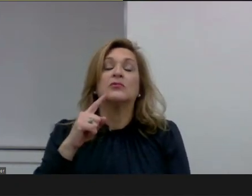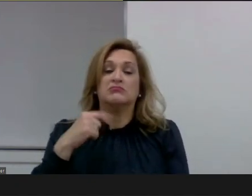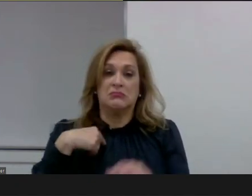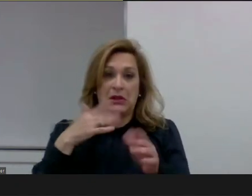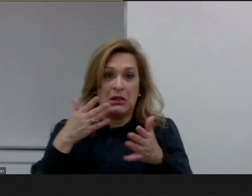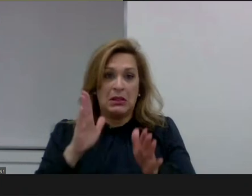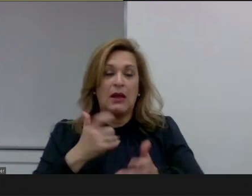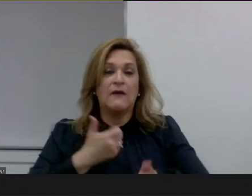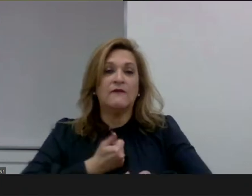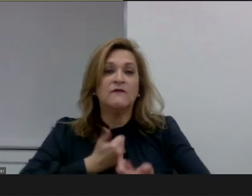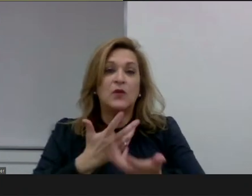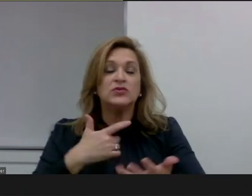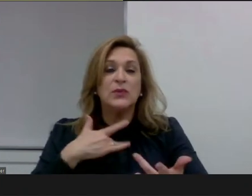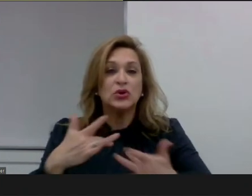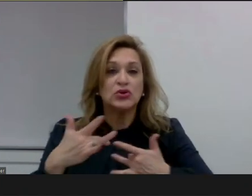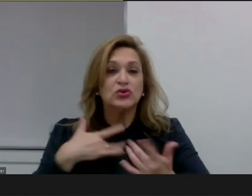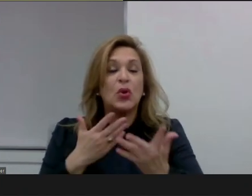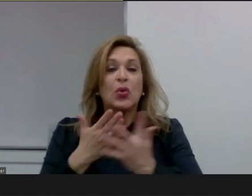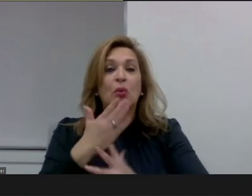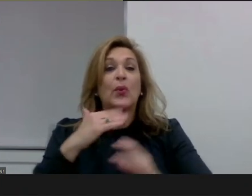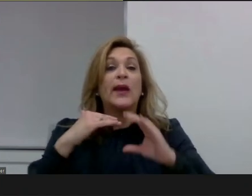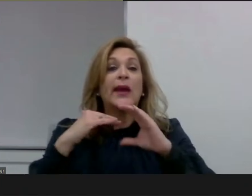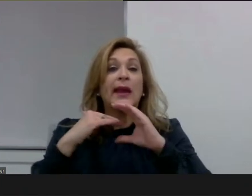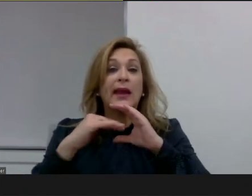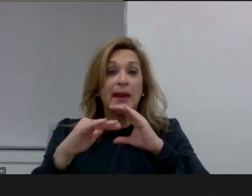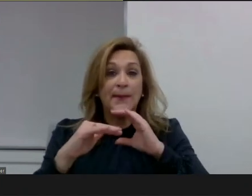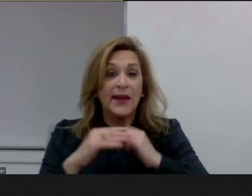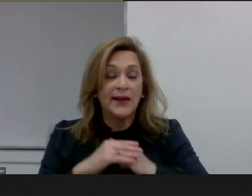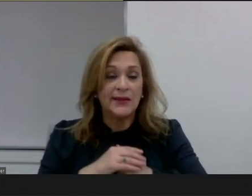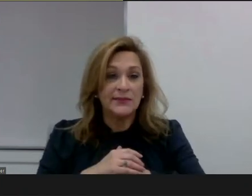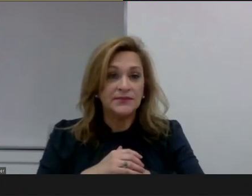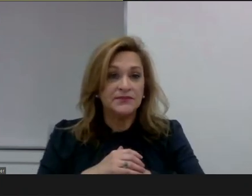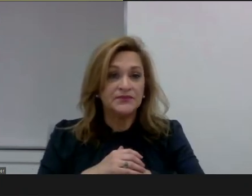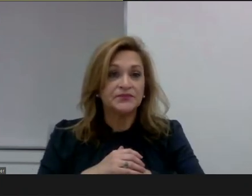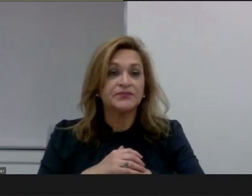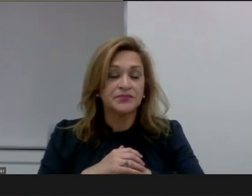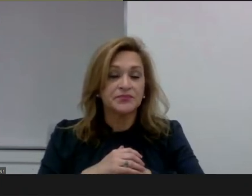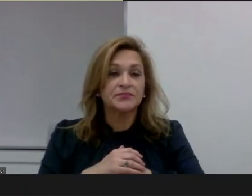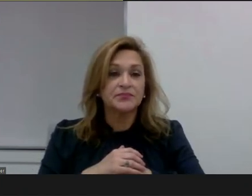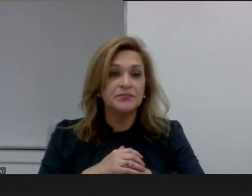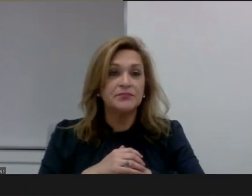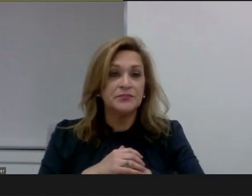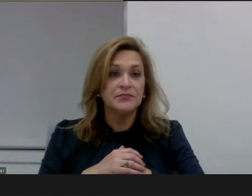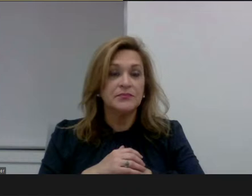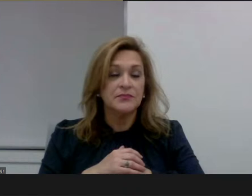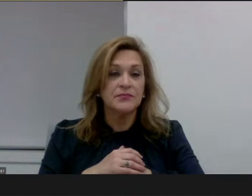via email and I have gotten